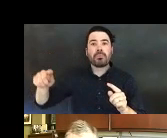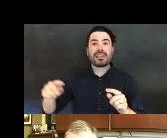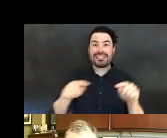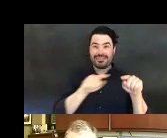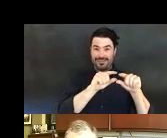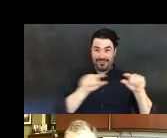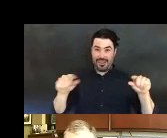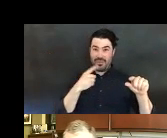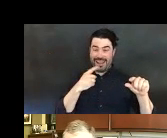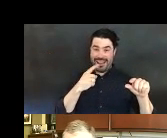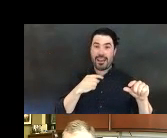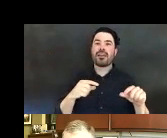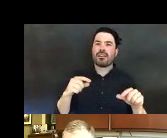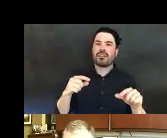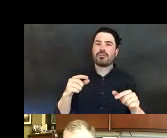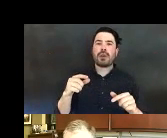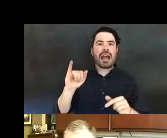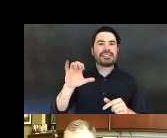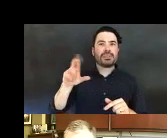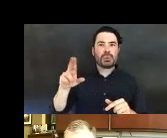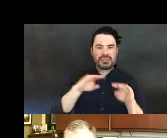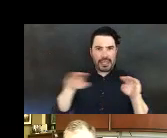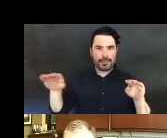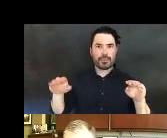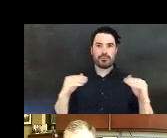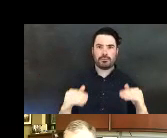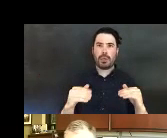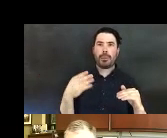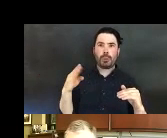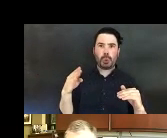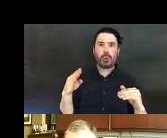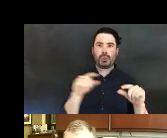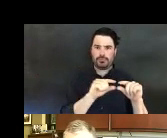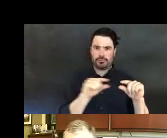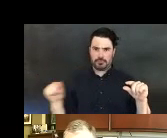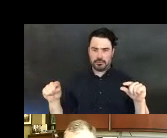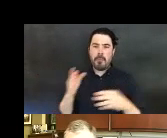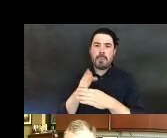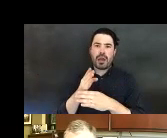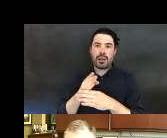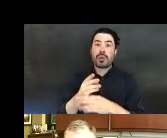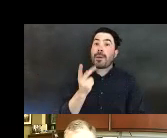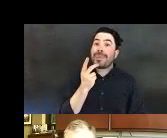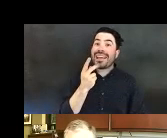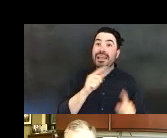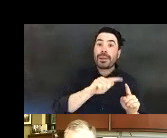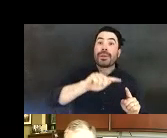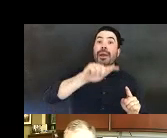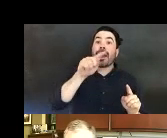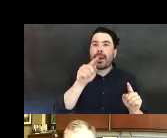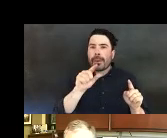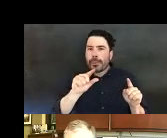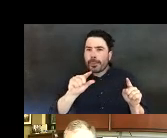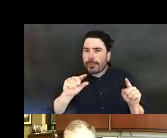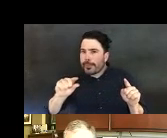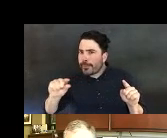care again, kind of stabilizing out where we are, and you can see the pink bars at the bottom show that continuing small